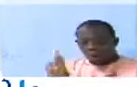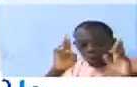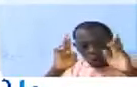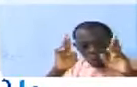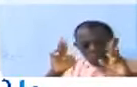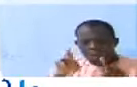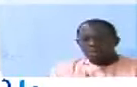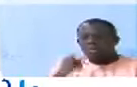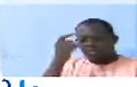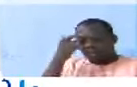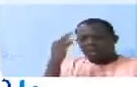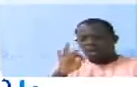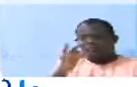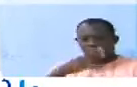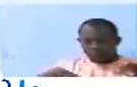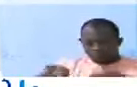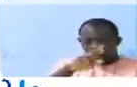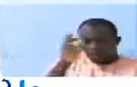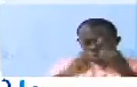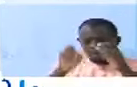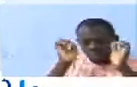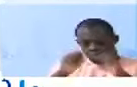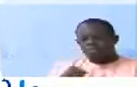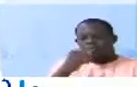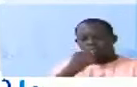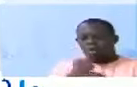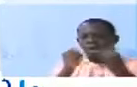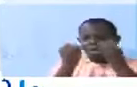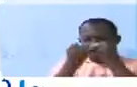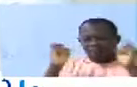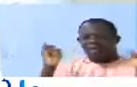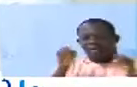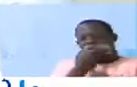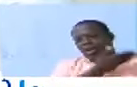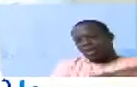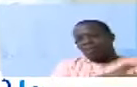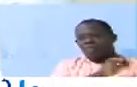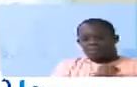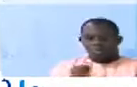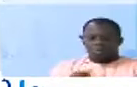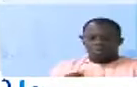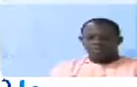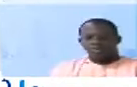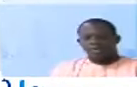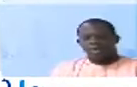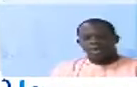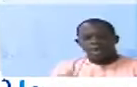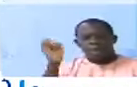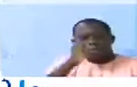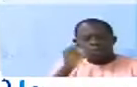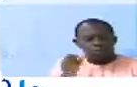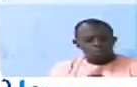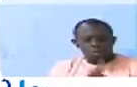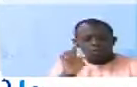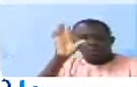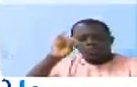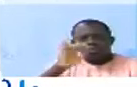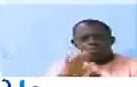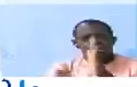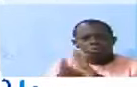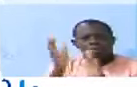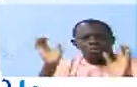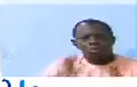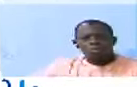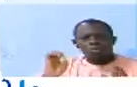we return again we might be released. Atum banku ke lafta min kala make, because we didn't commit any crime. In